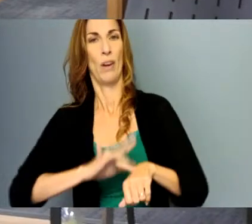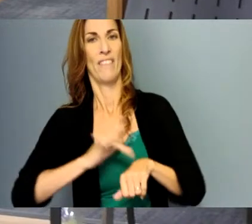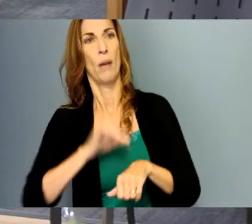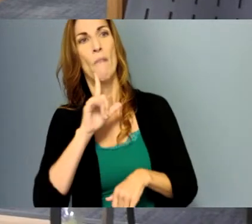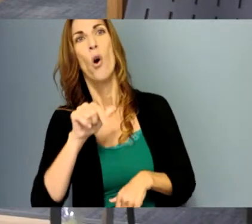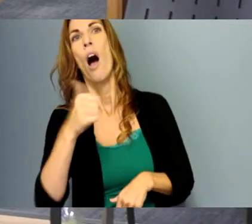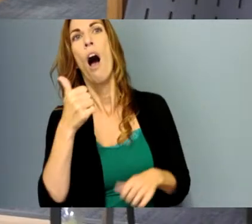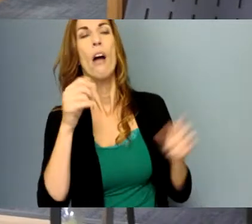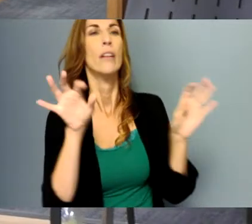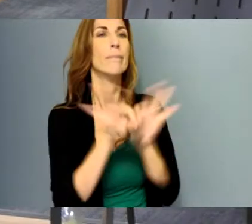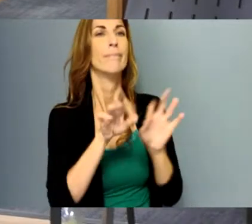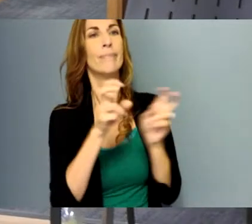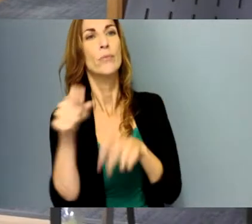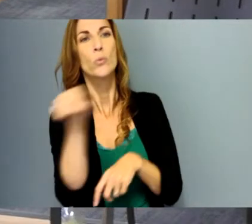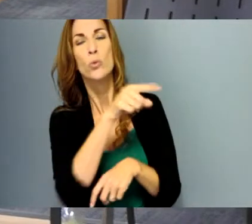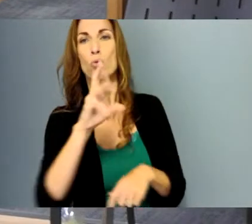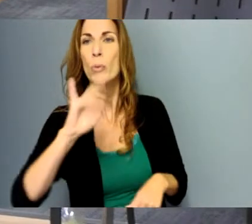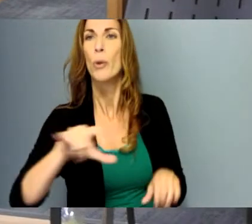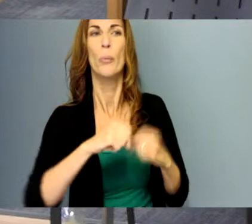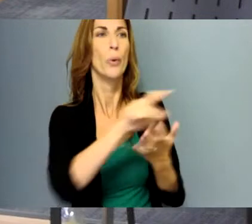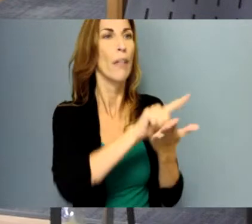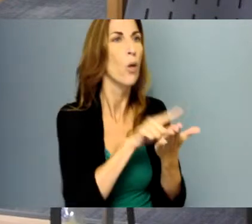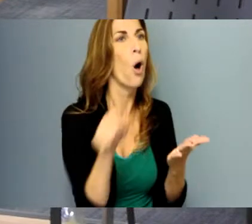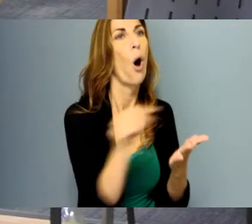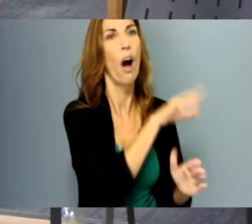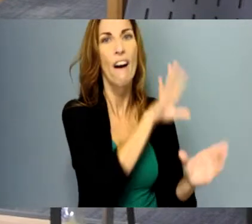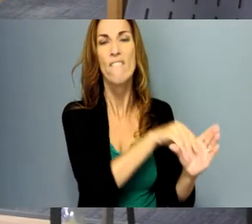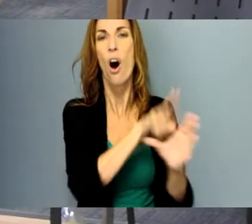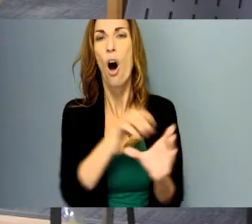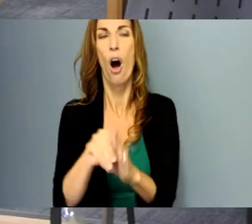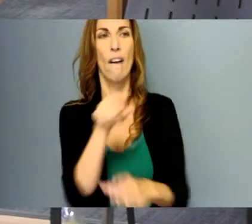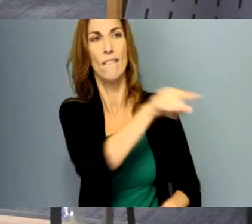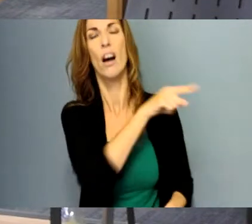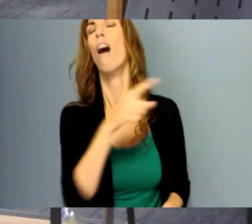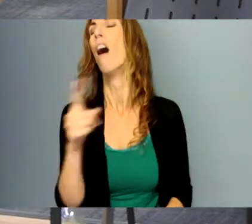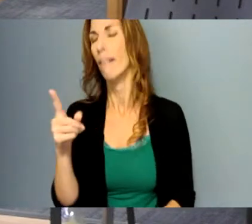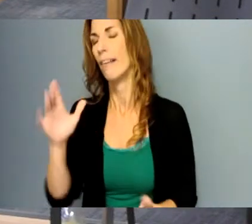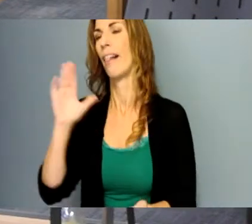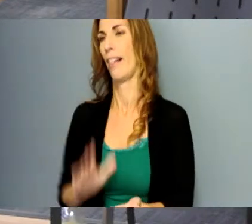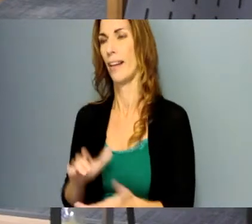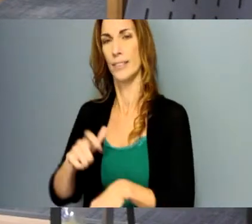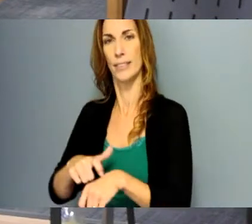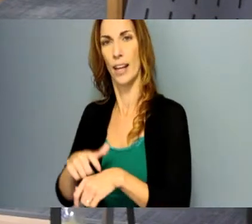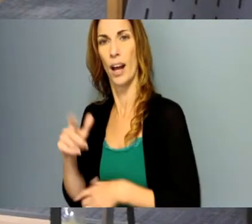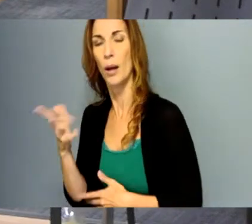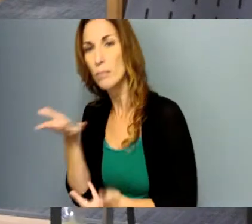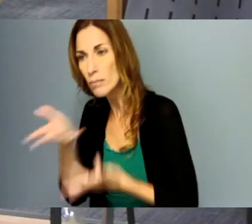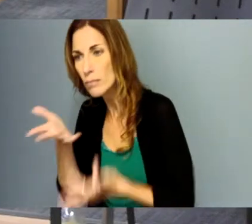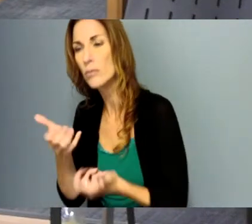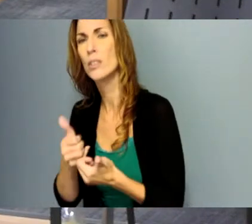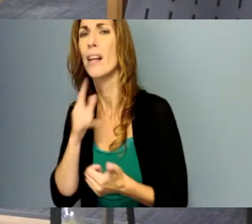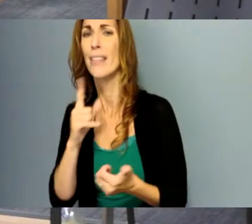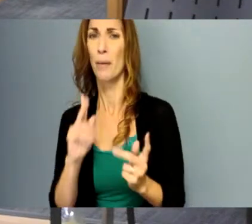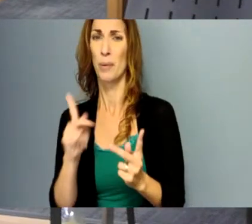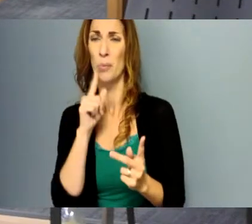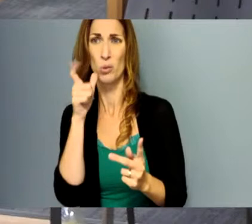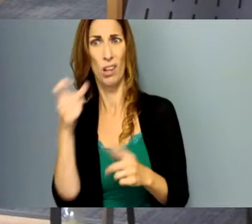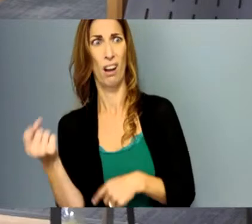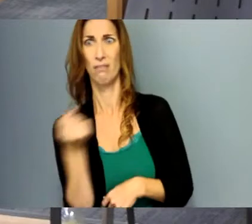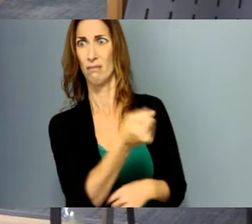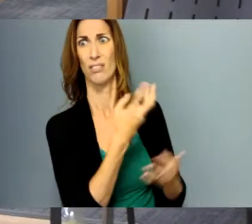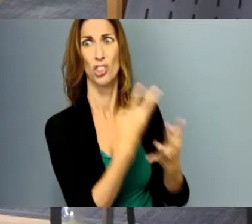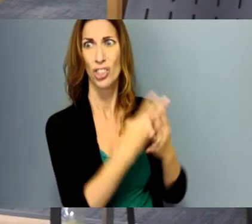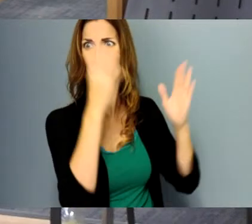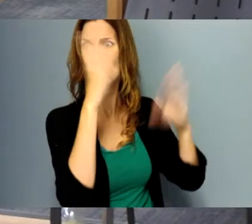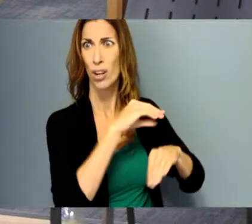other calls for service and criminal matters. This program also helps, as has been noted, divert individuals away from the criminal justice system